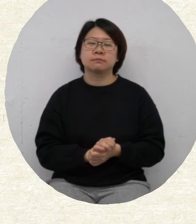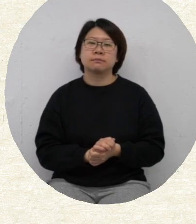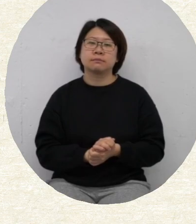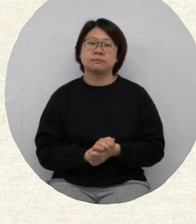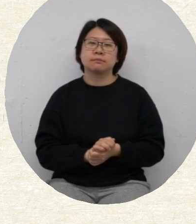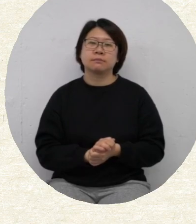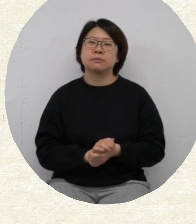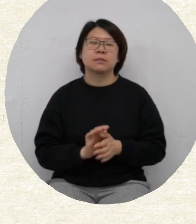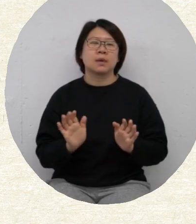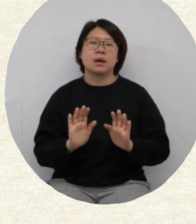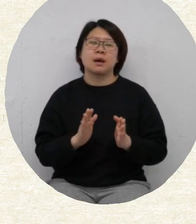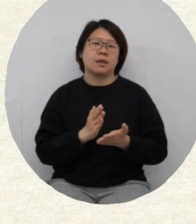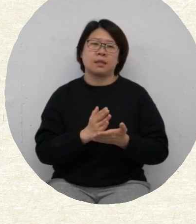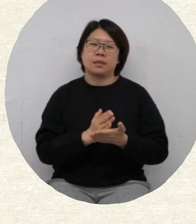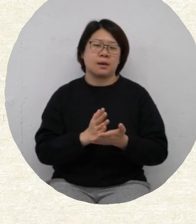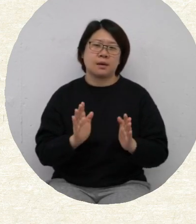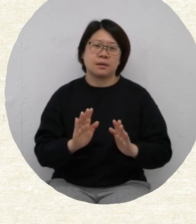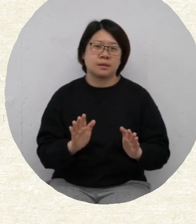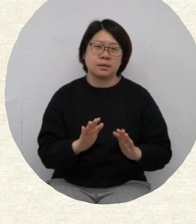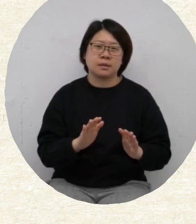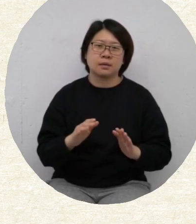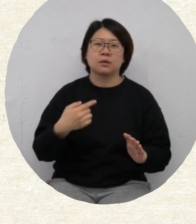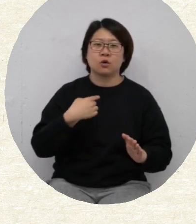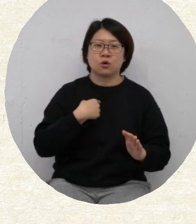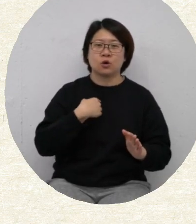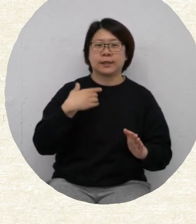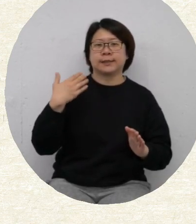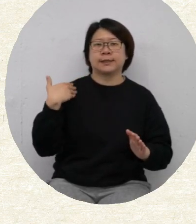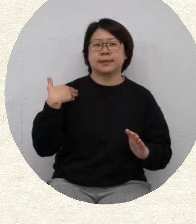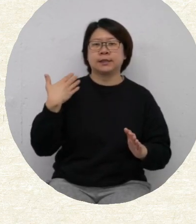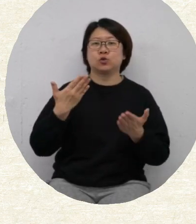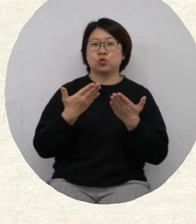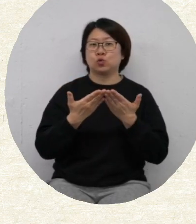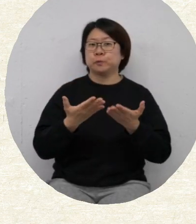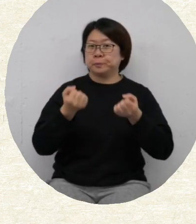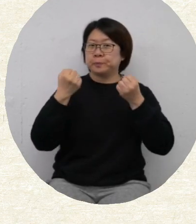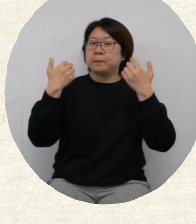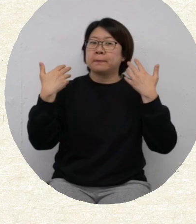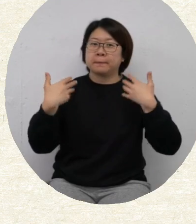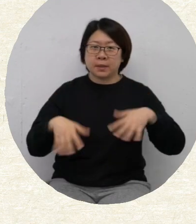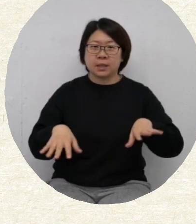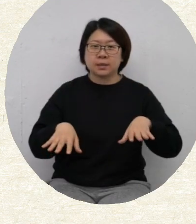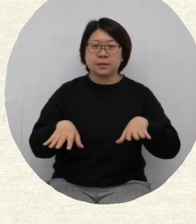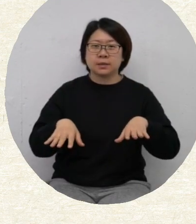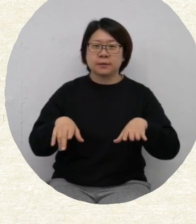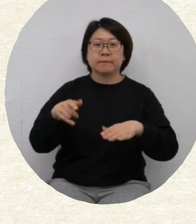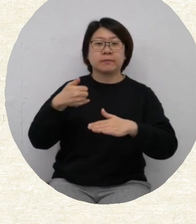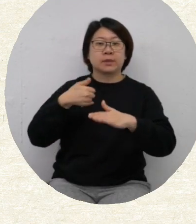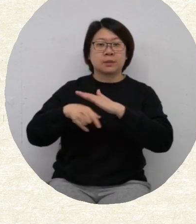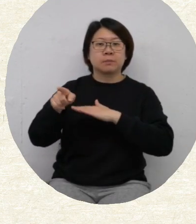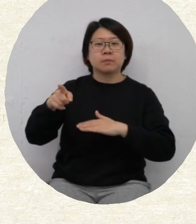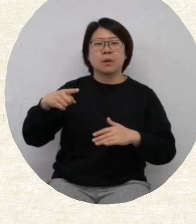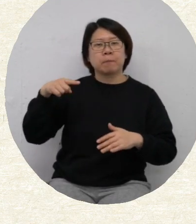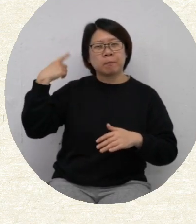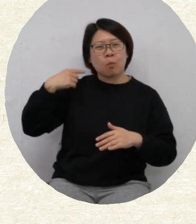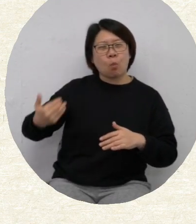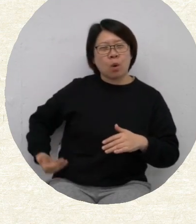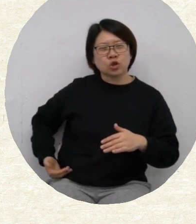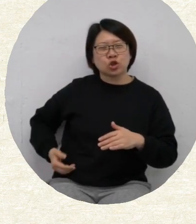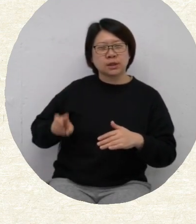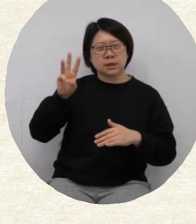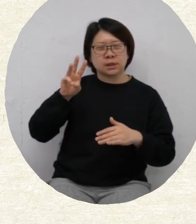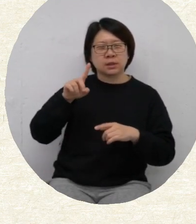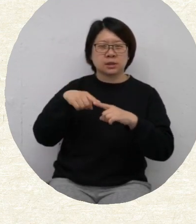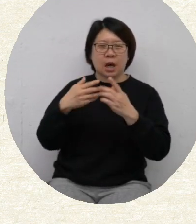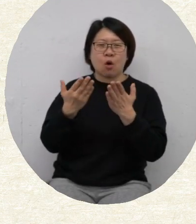invited you over to teach in the States after? No, I taught it after I graduated. I taught